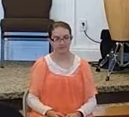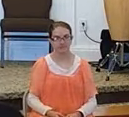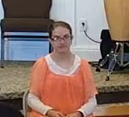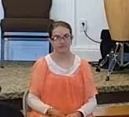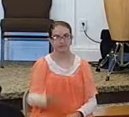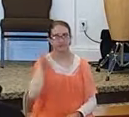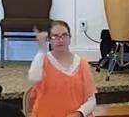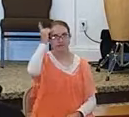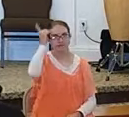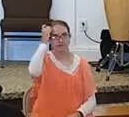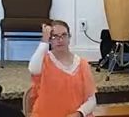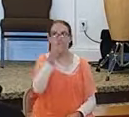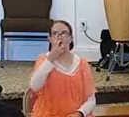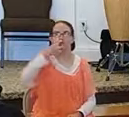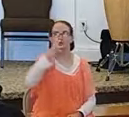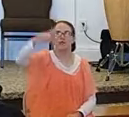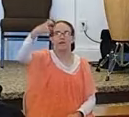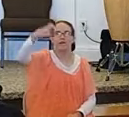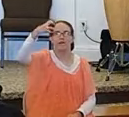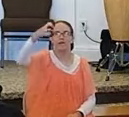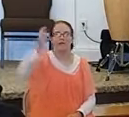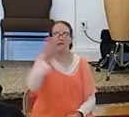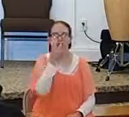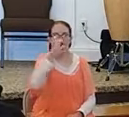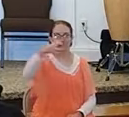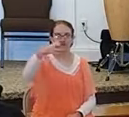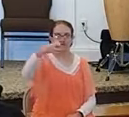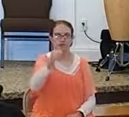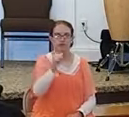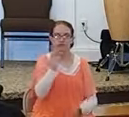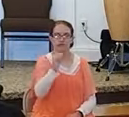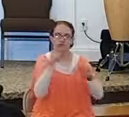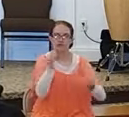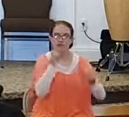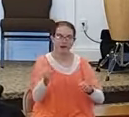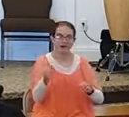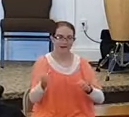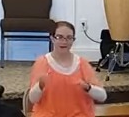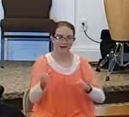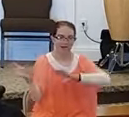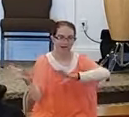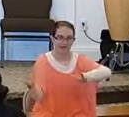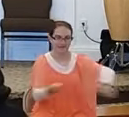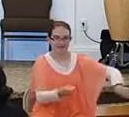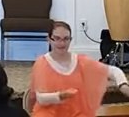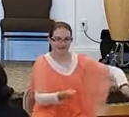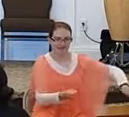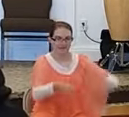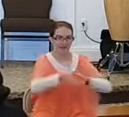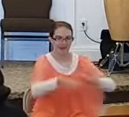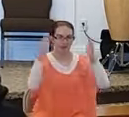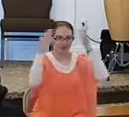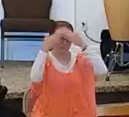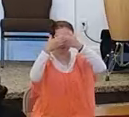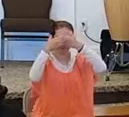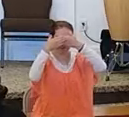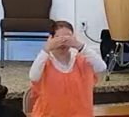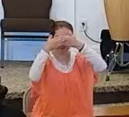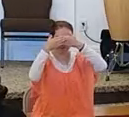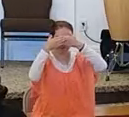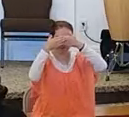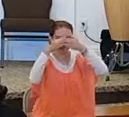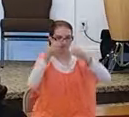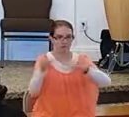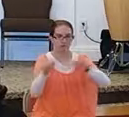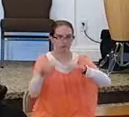these demons begin to cry out. They begin to scream, God, send us into our darkness. Don't